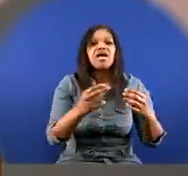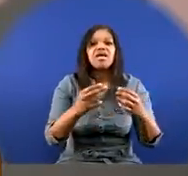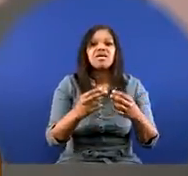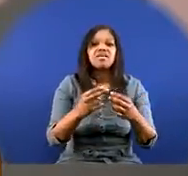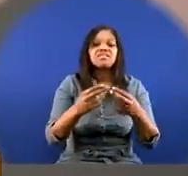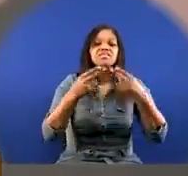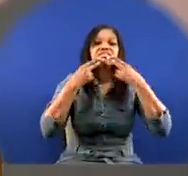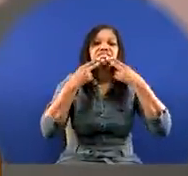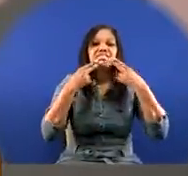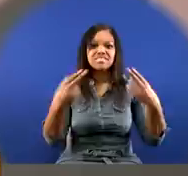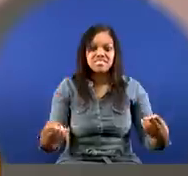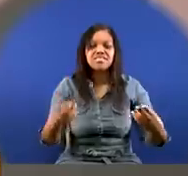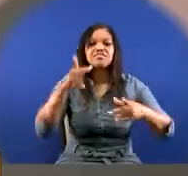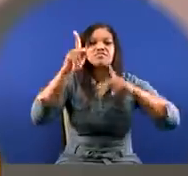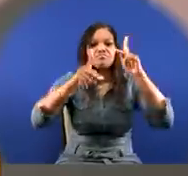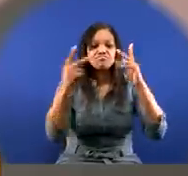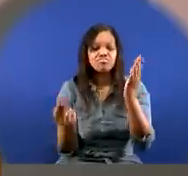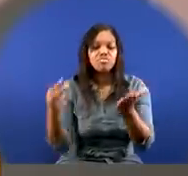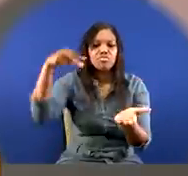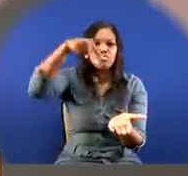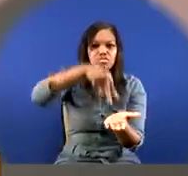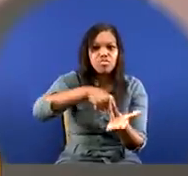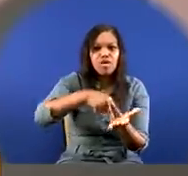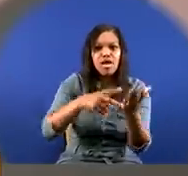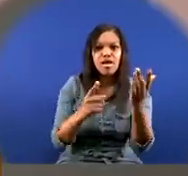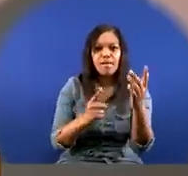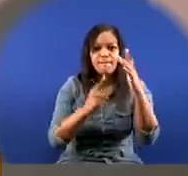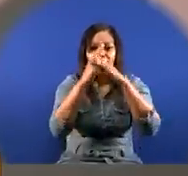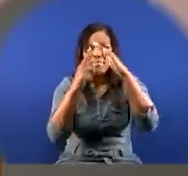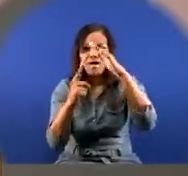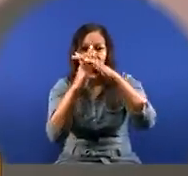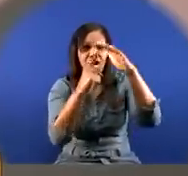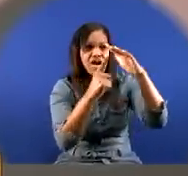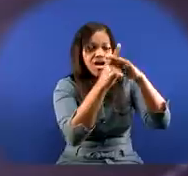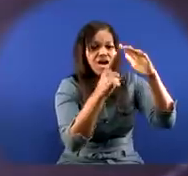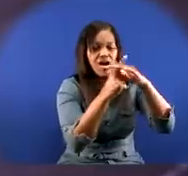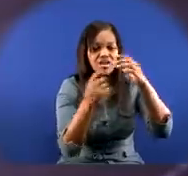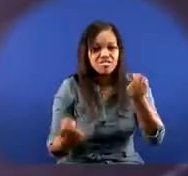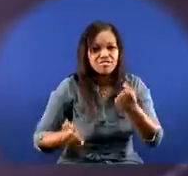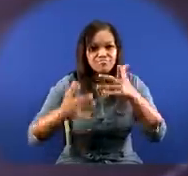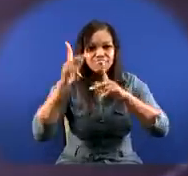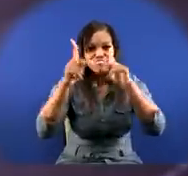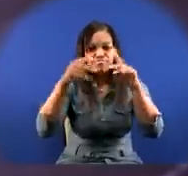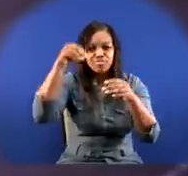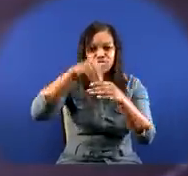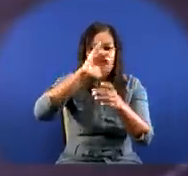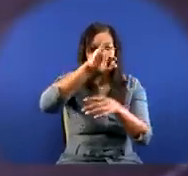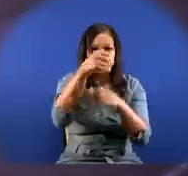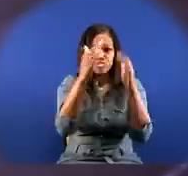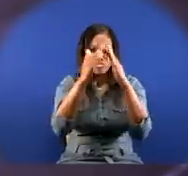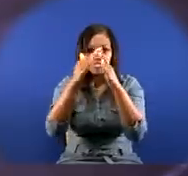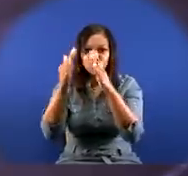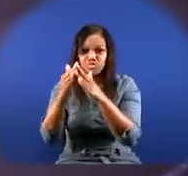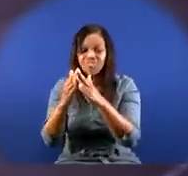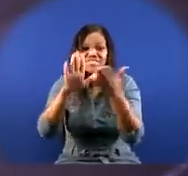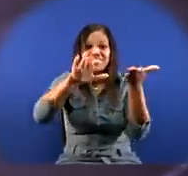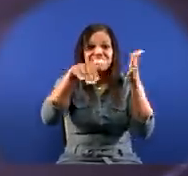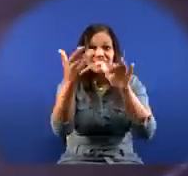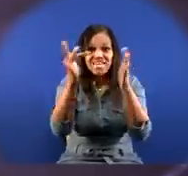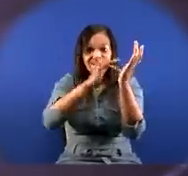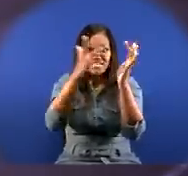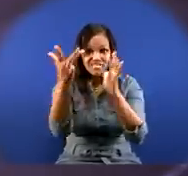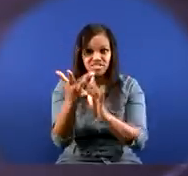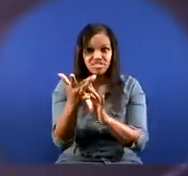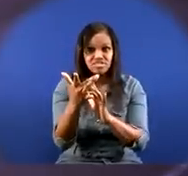arose and appeared to people in Jerusalem. It is the death of